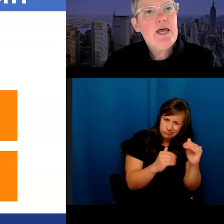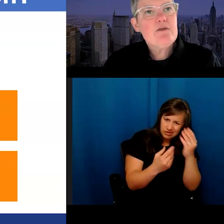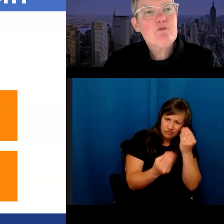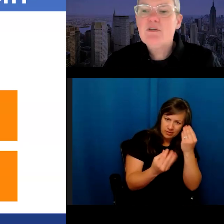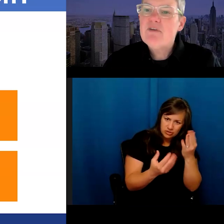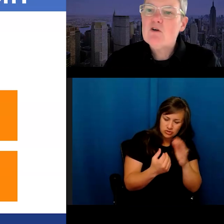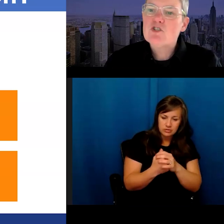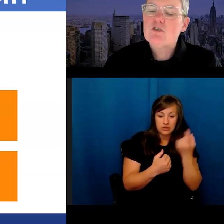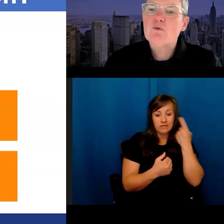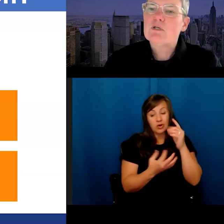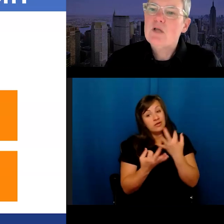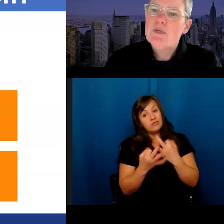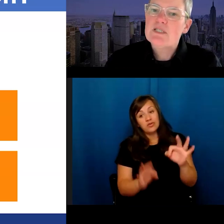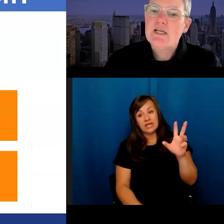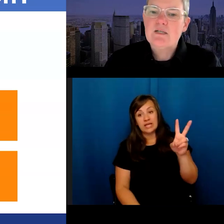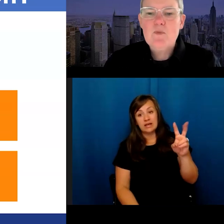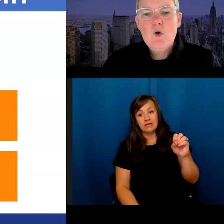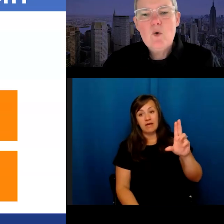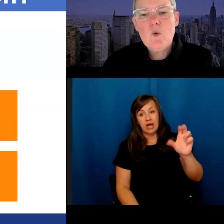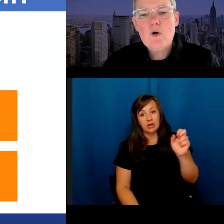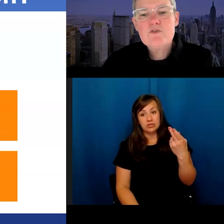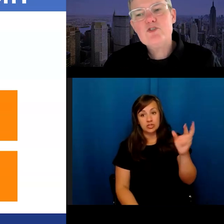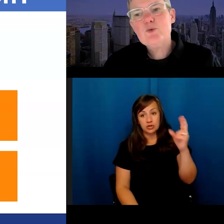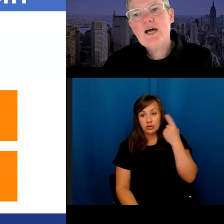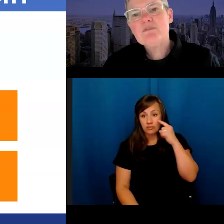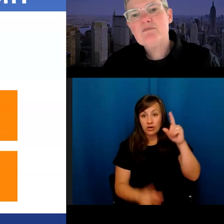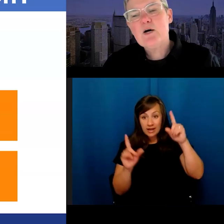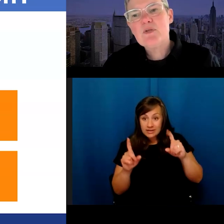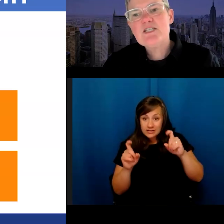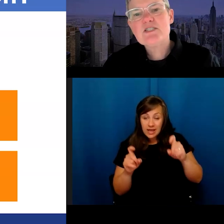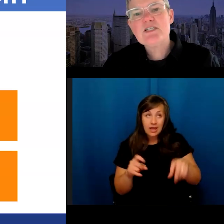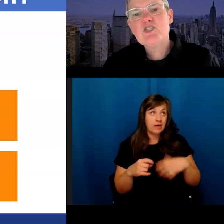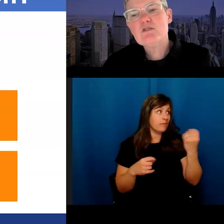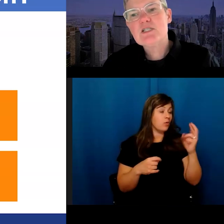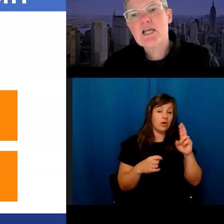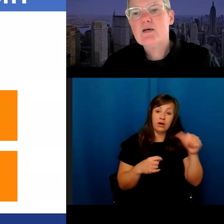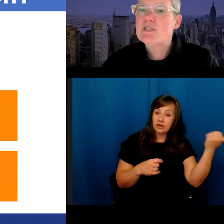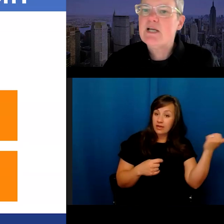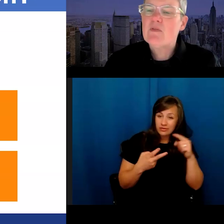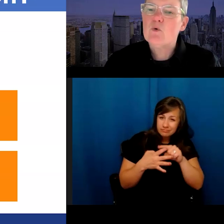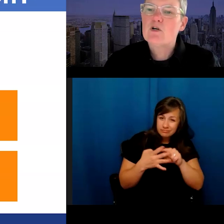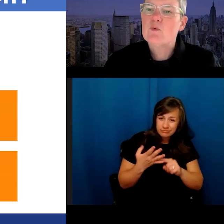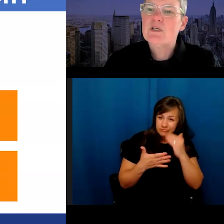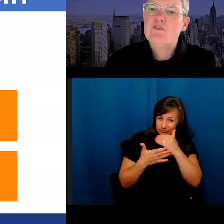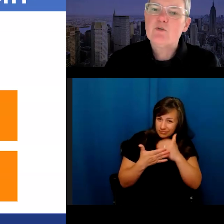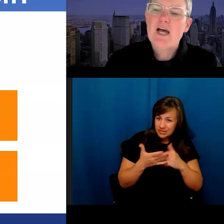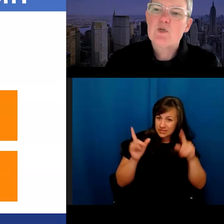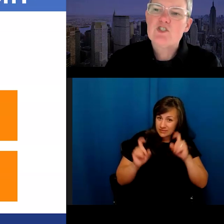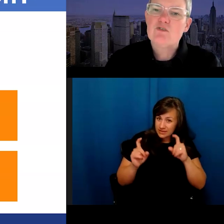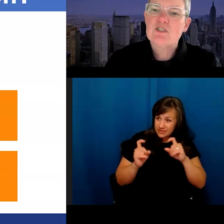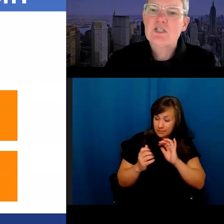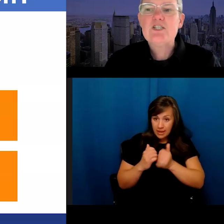get a free voucher for a CLEP exam? Or do you have a place that it shows the exams and how they work with